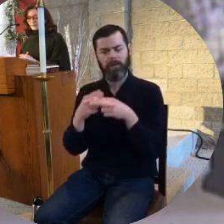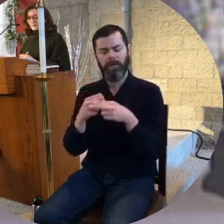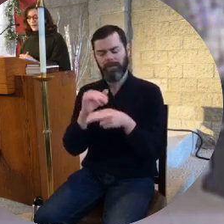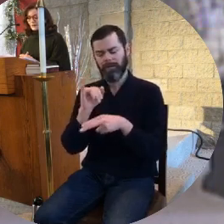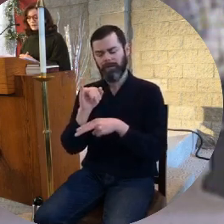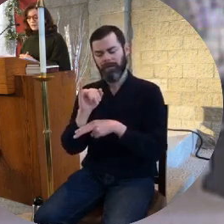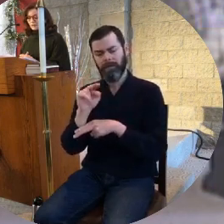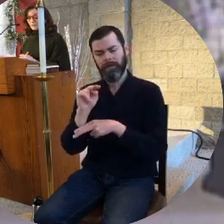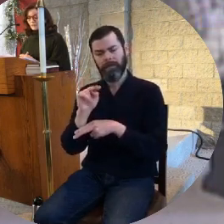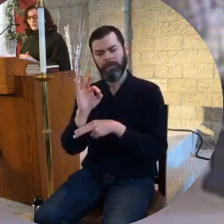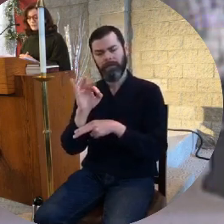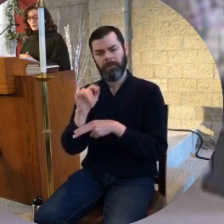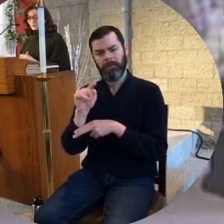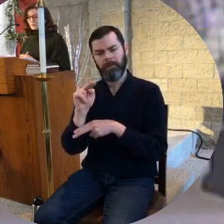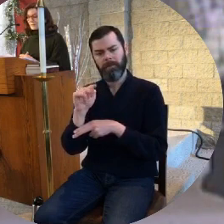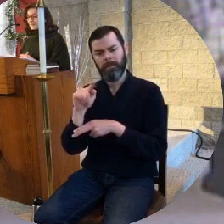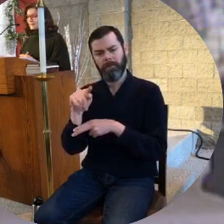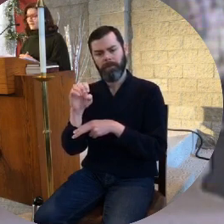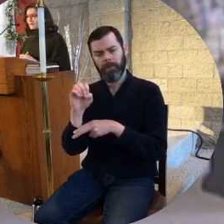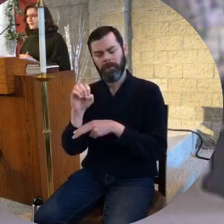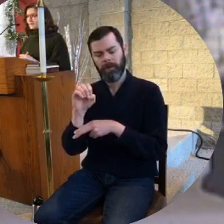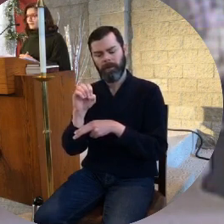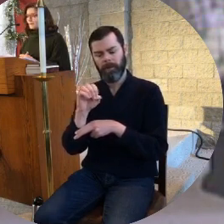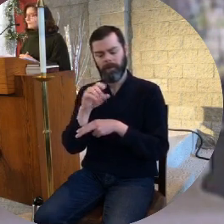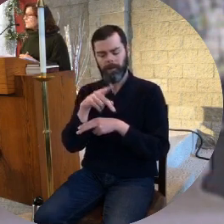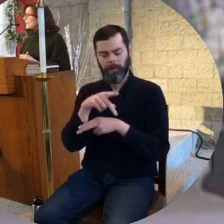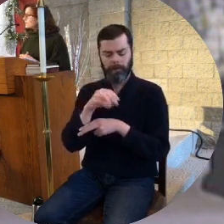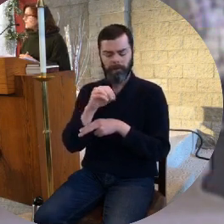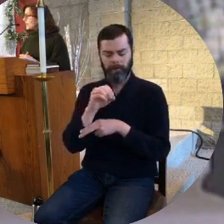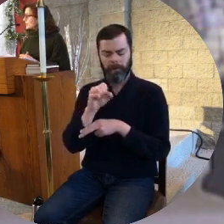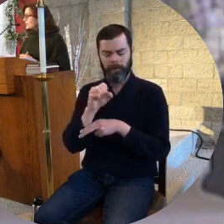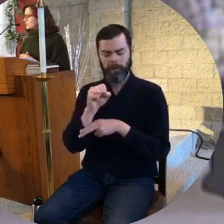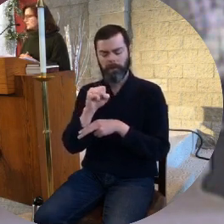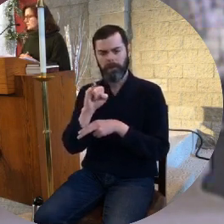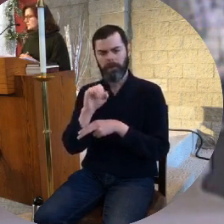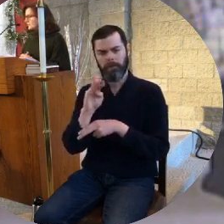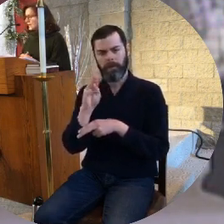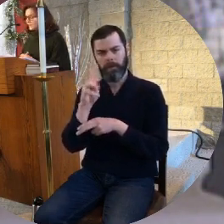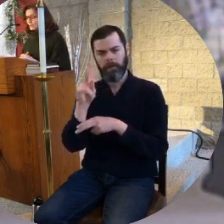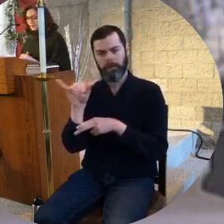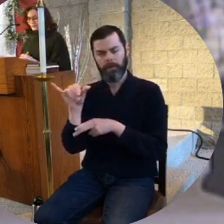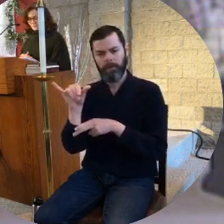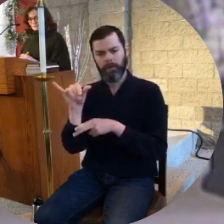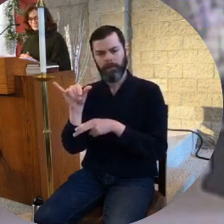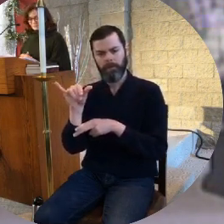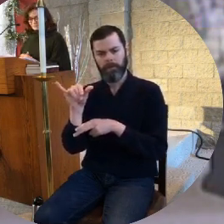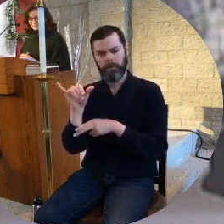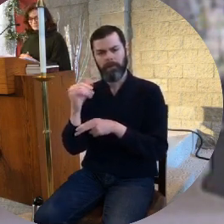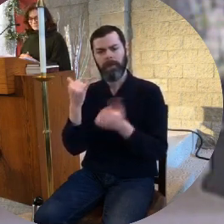And today I want to share a few of his words from the final chapter of that book.